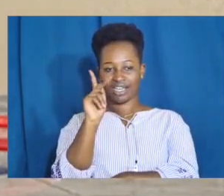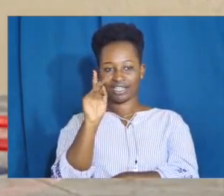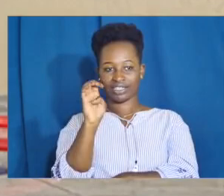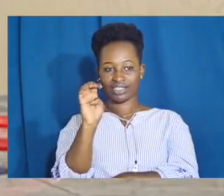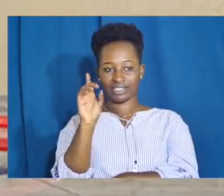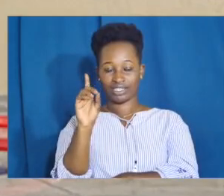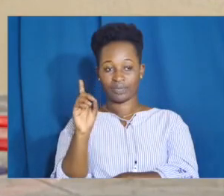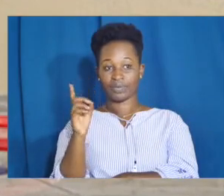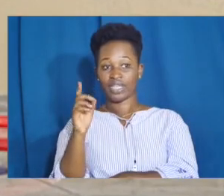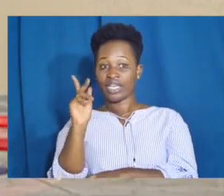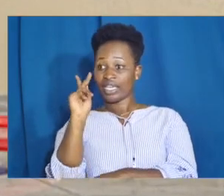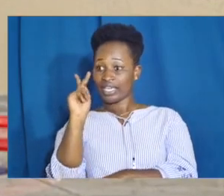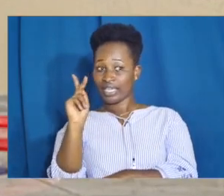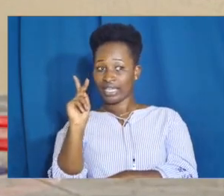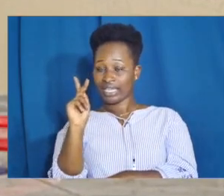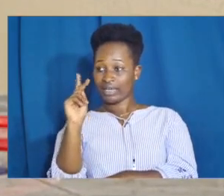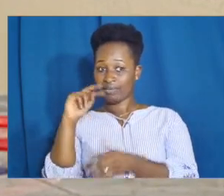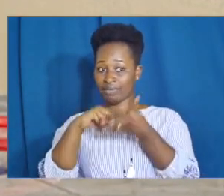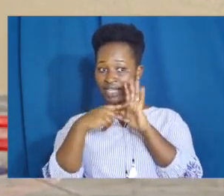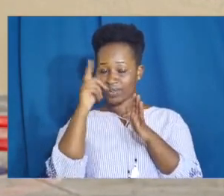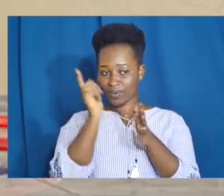for kingdom.